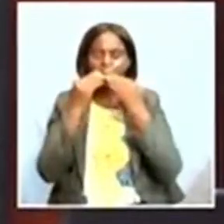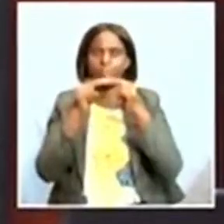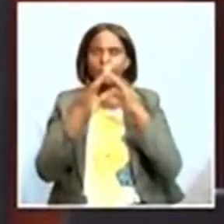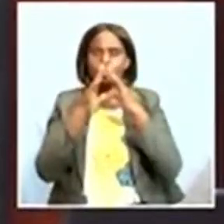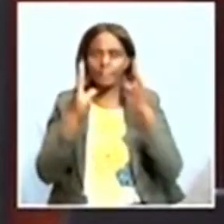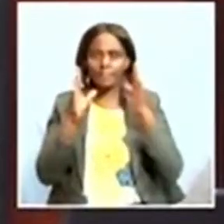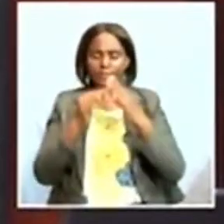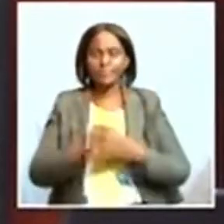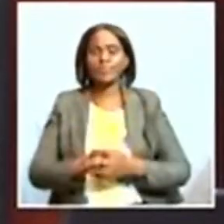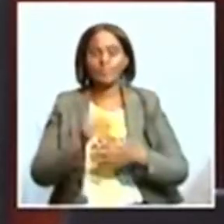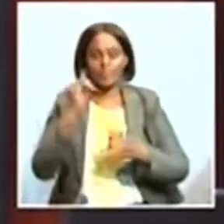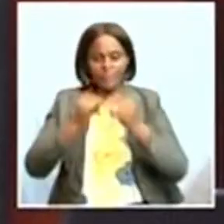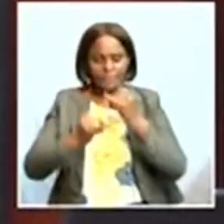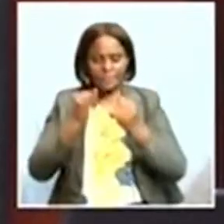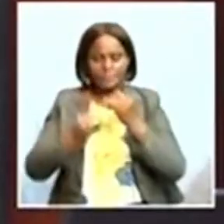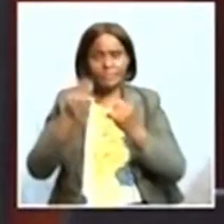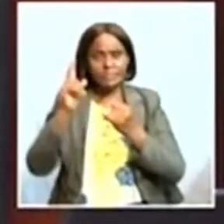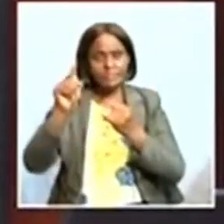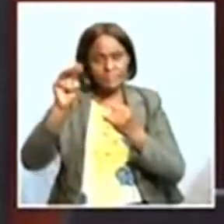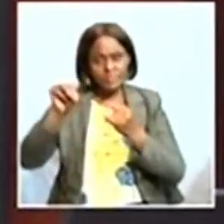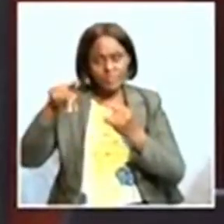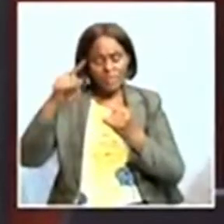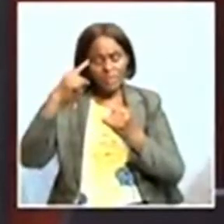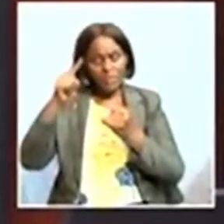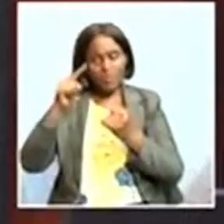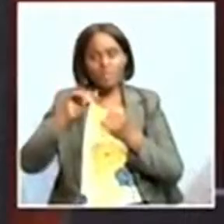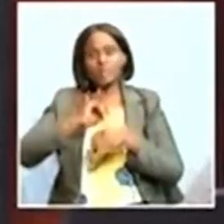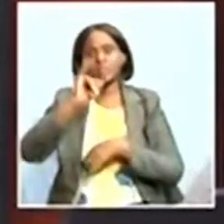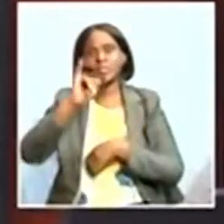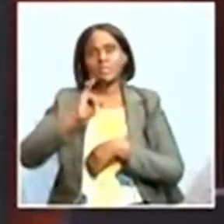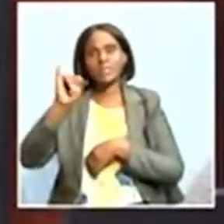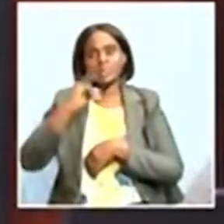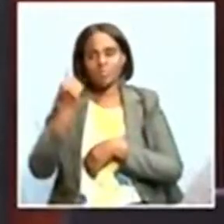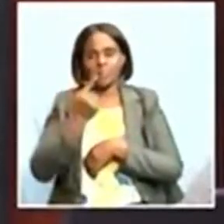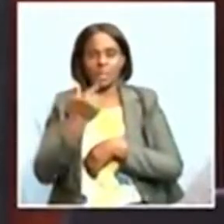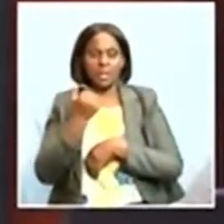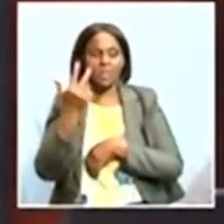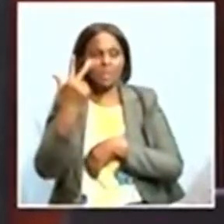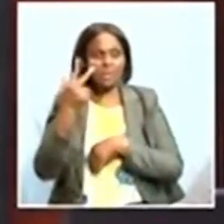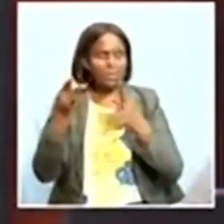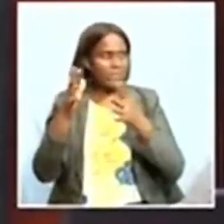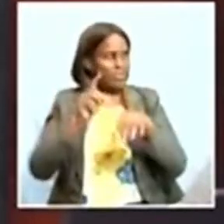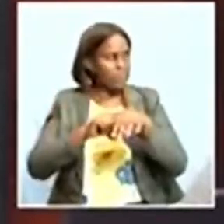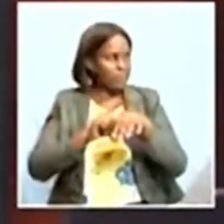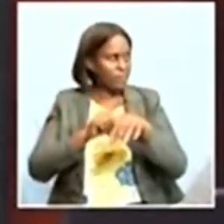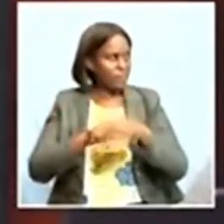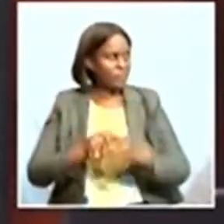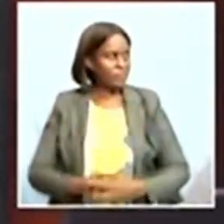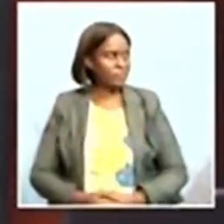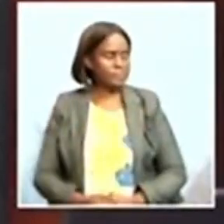much. The last one will be the Honorable Member for Itesh-Tesh. We only allow 3 at a time.